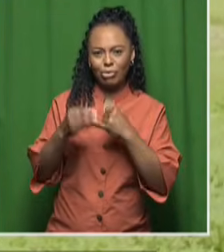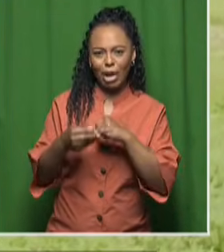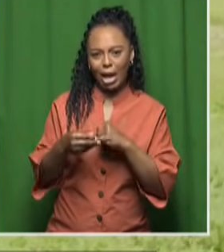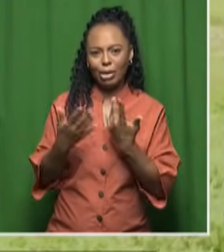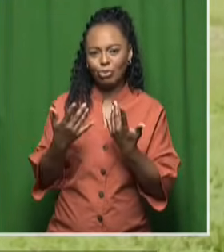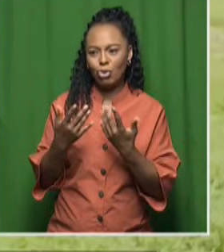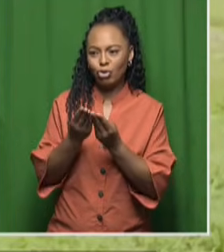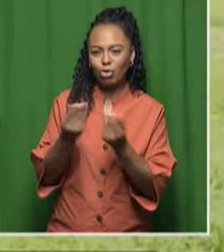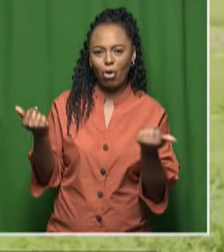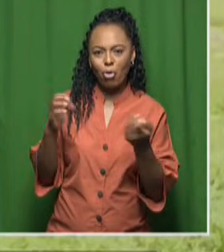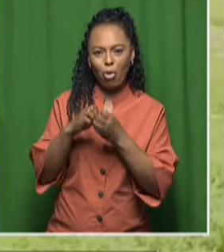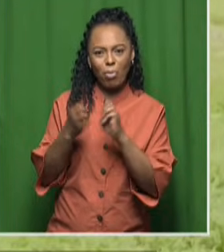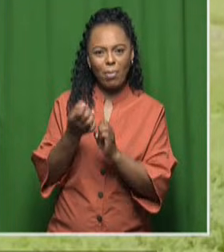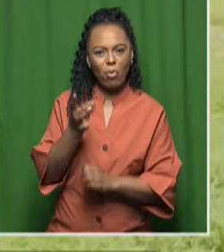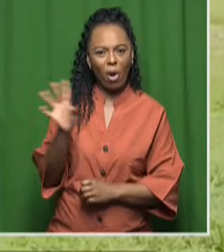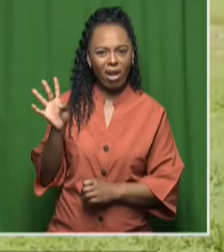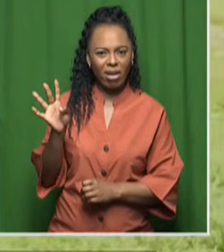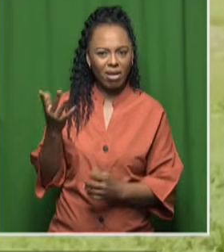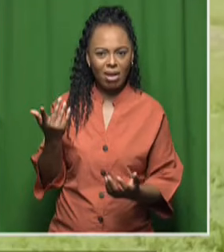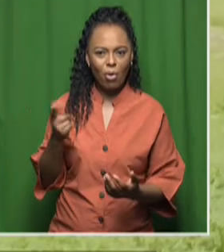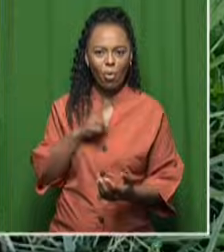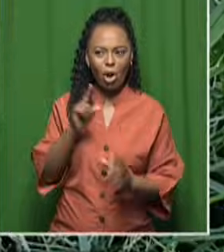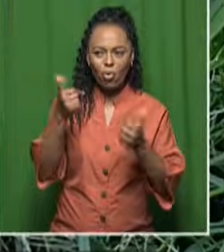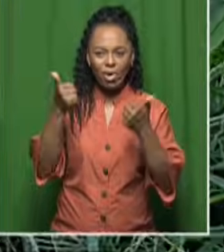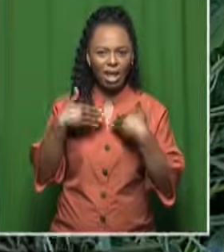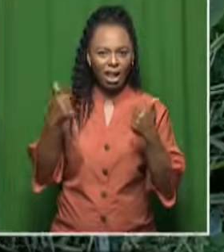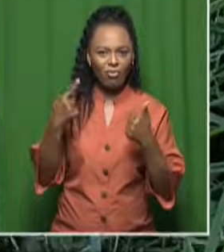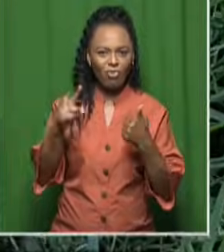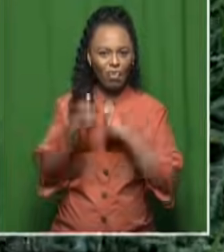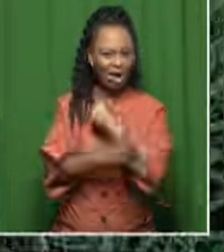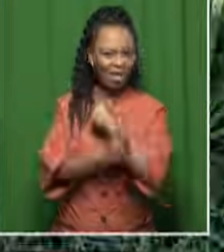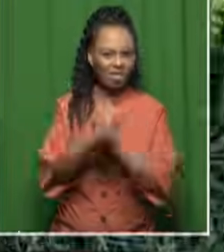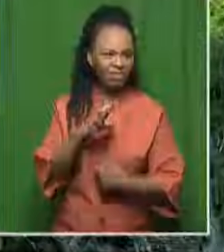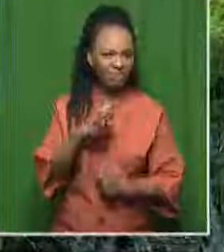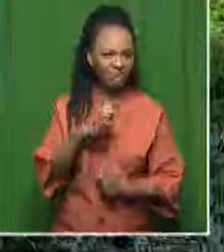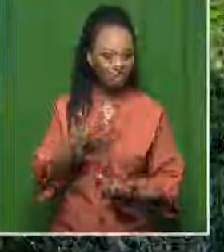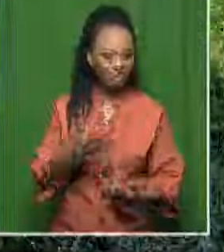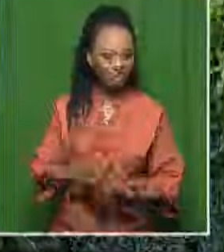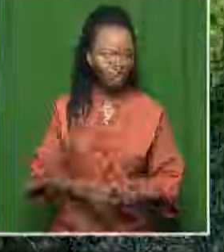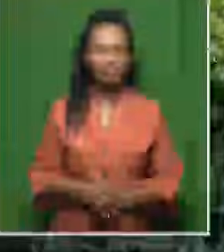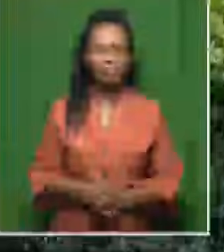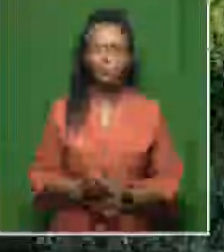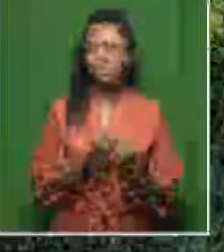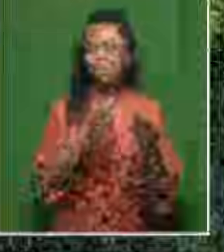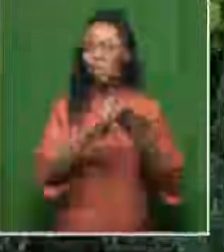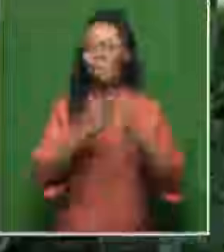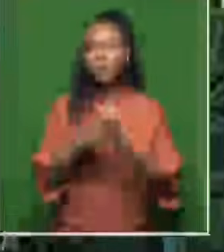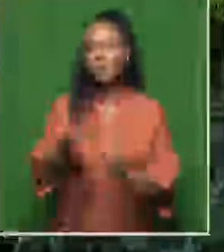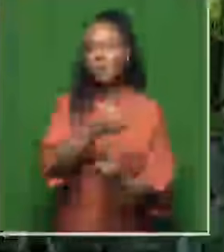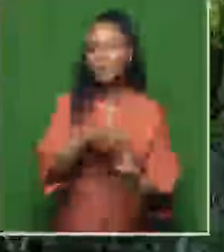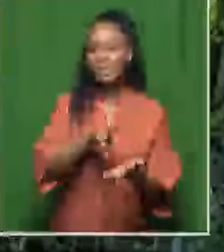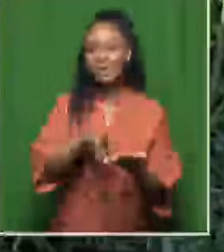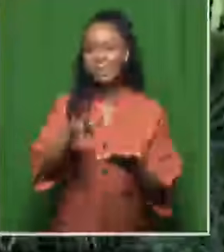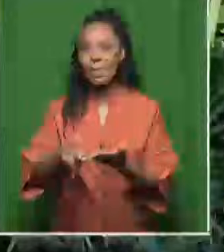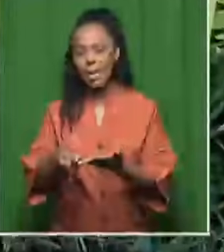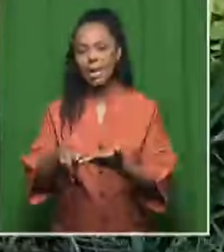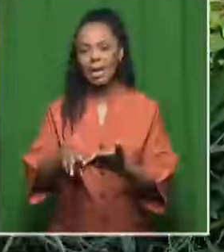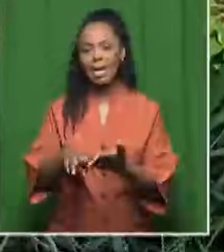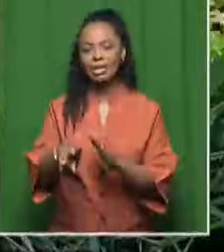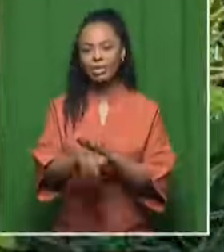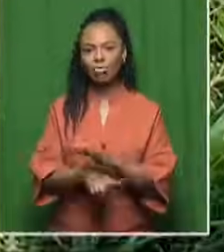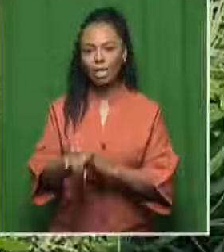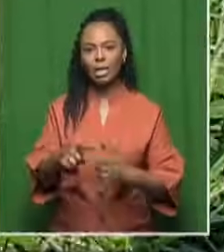common problem, which is good health for the country. More than 30 residents of Musudi village in the Vembe district are